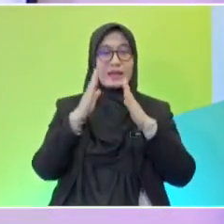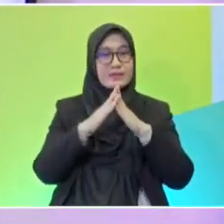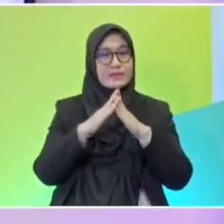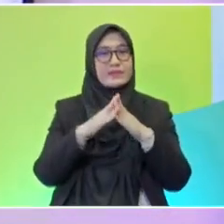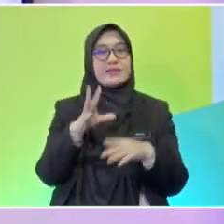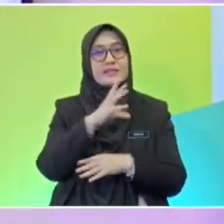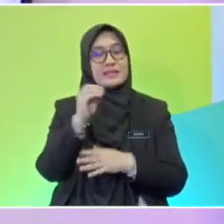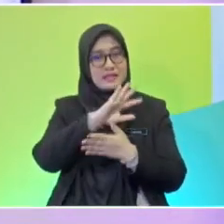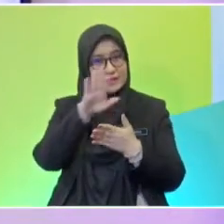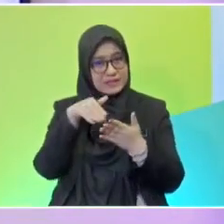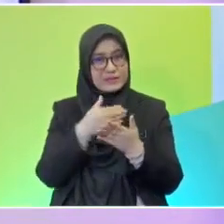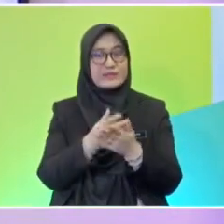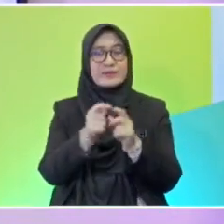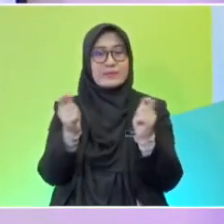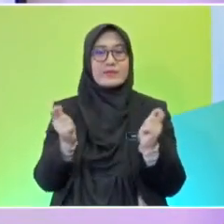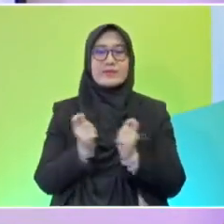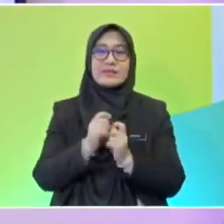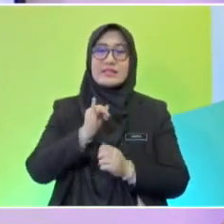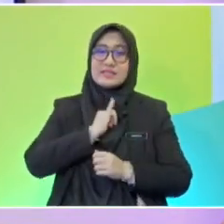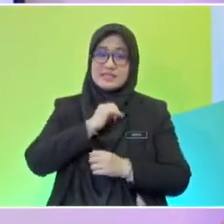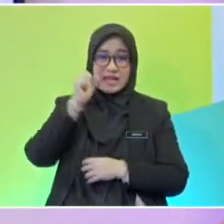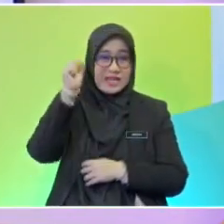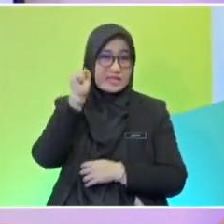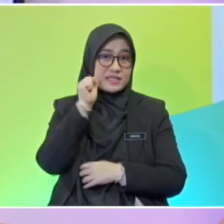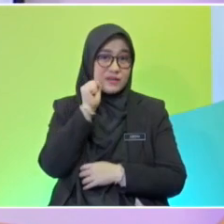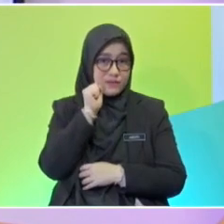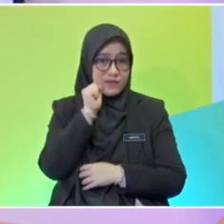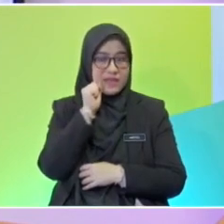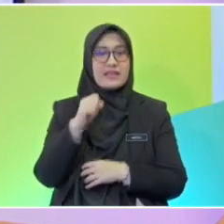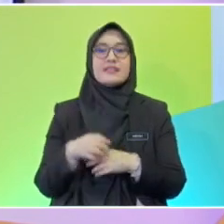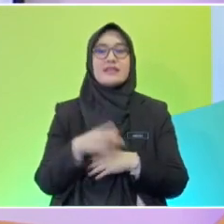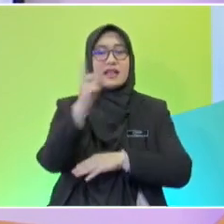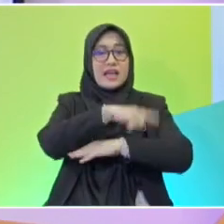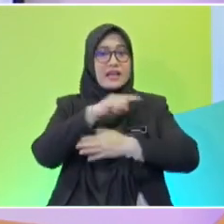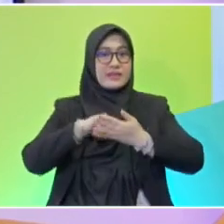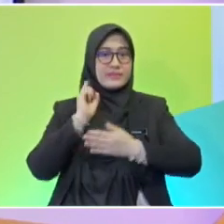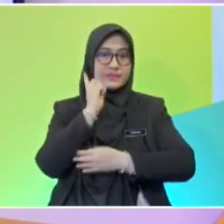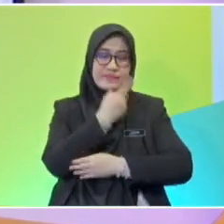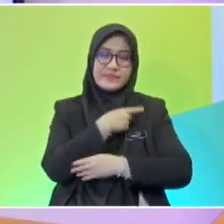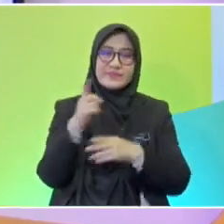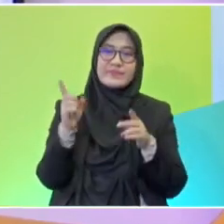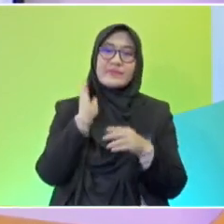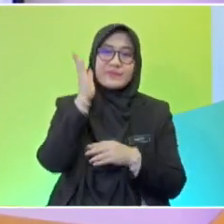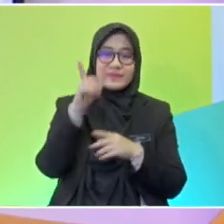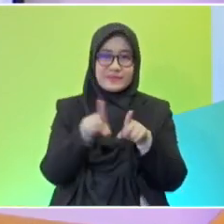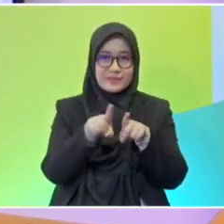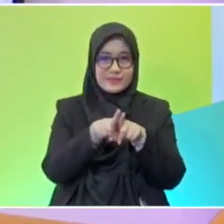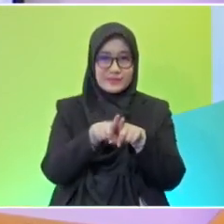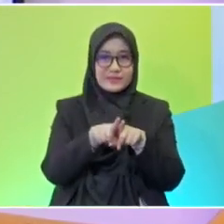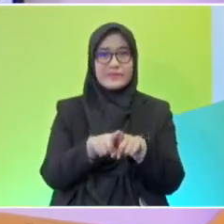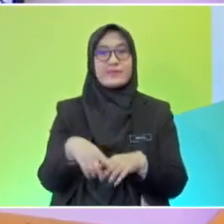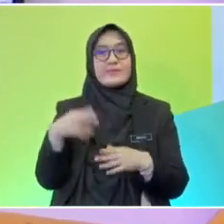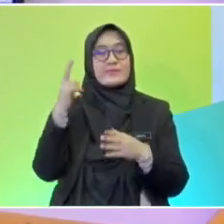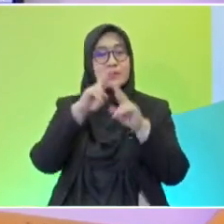watching EduwebTV KPM with me, Syafiqah Farahin. And today we are going to go for our slot Pentaksiran Dalam Bilik Darjah